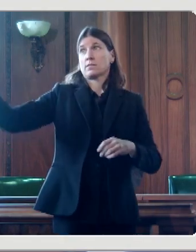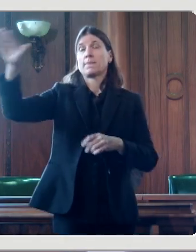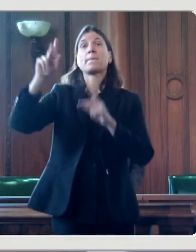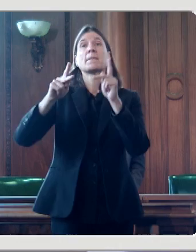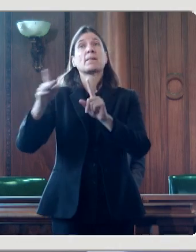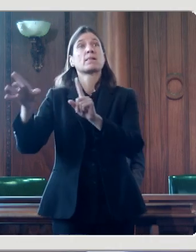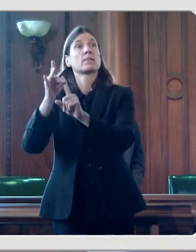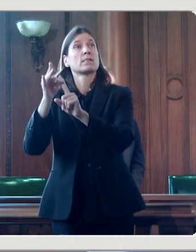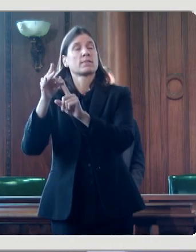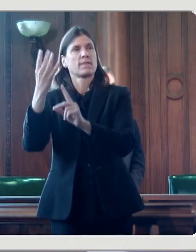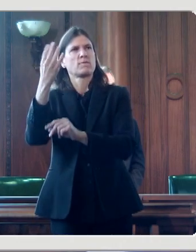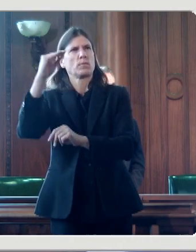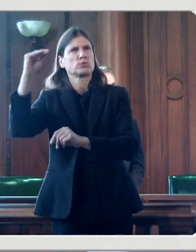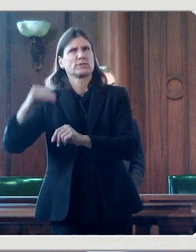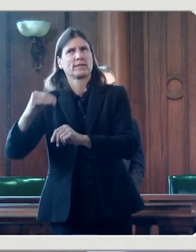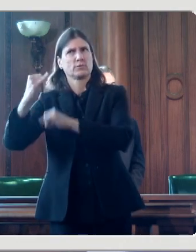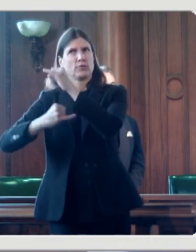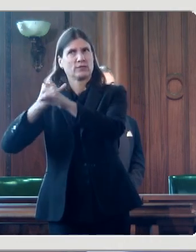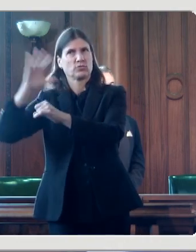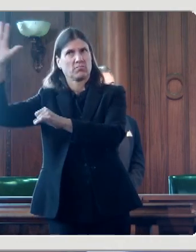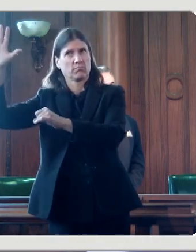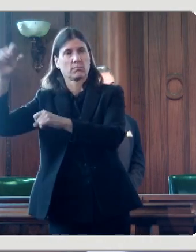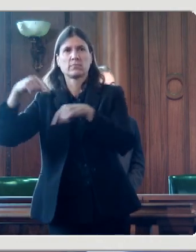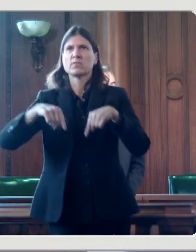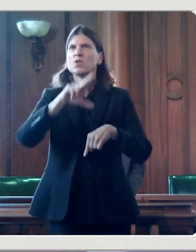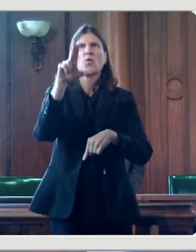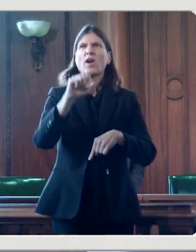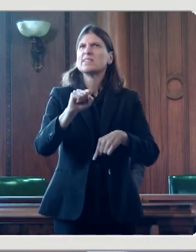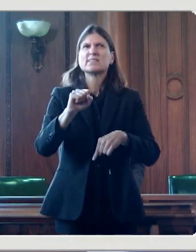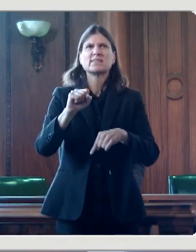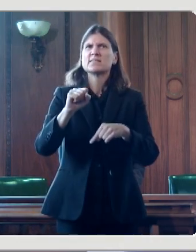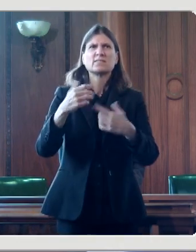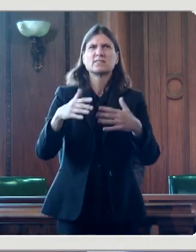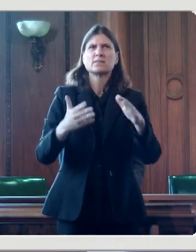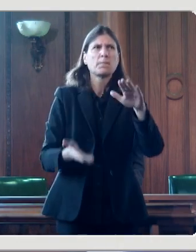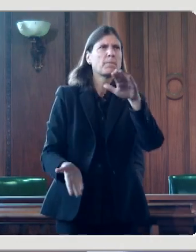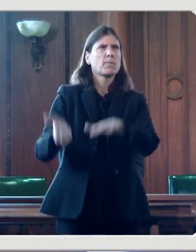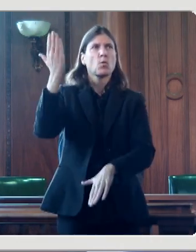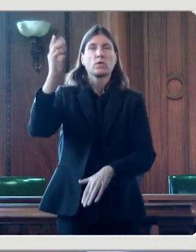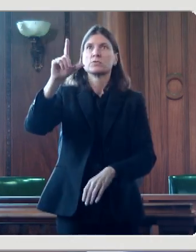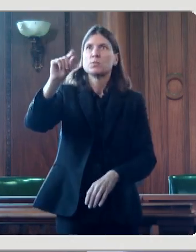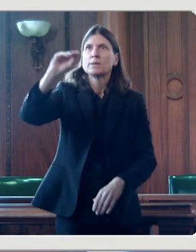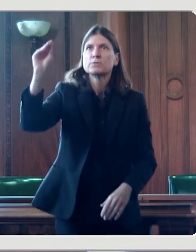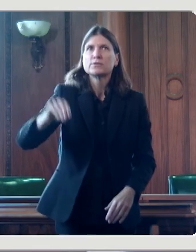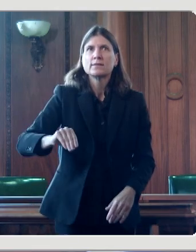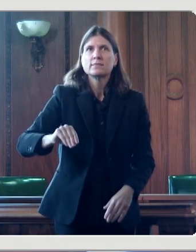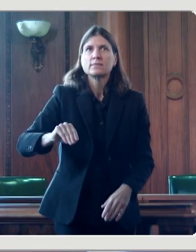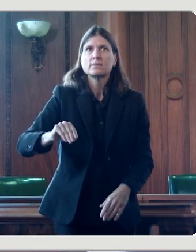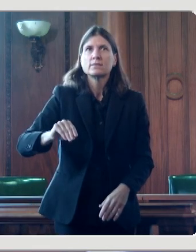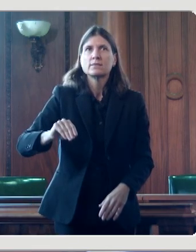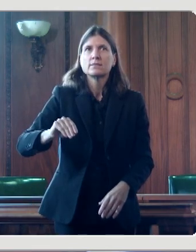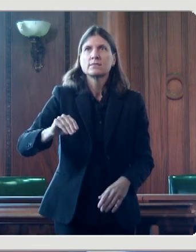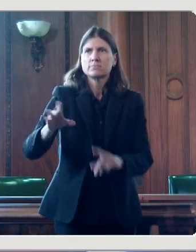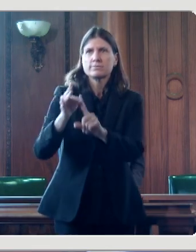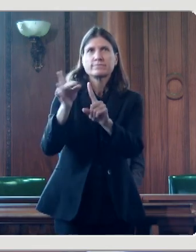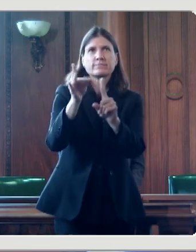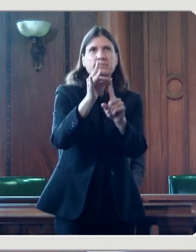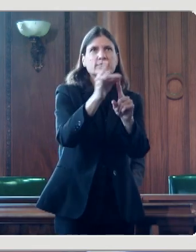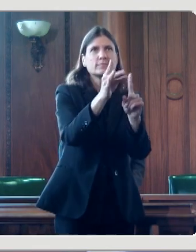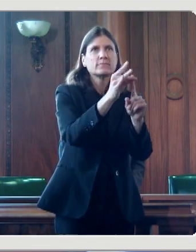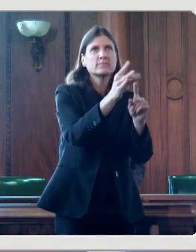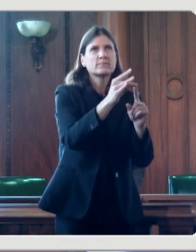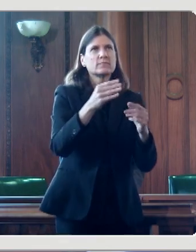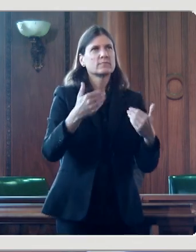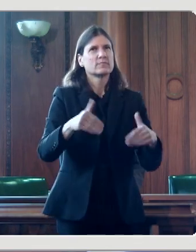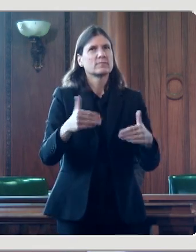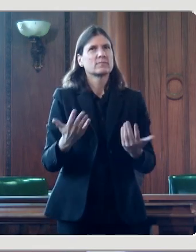India, and 14 million more infections than the country reporting the third most, Brazil. We also happen